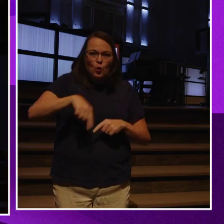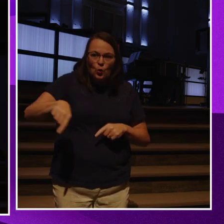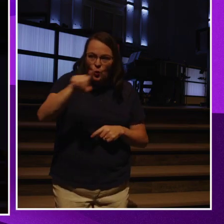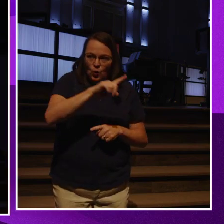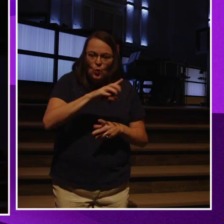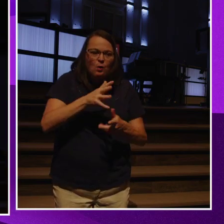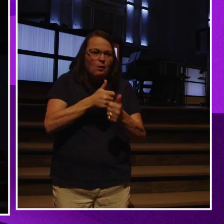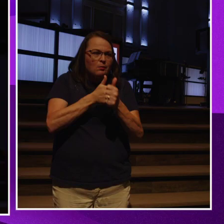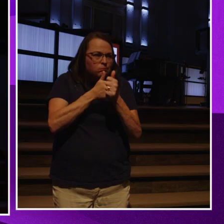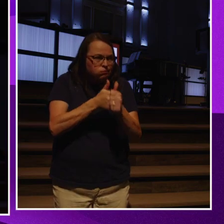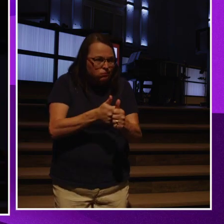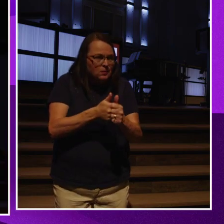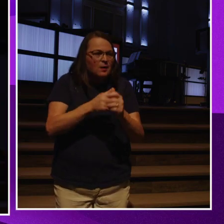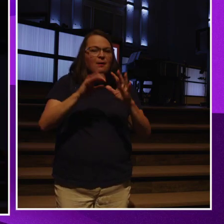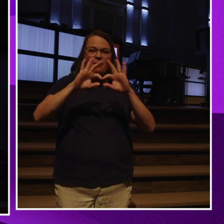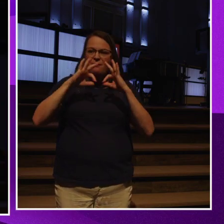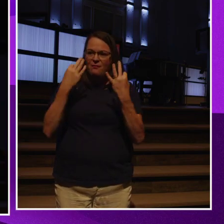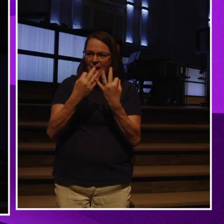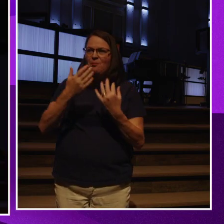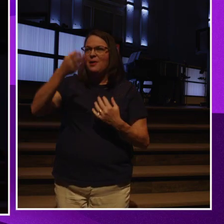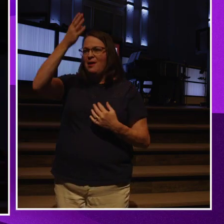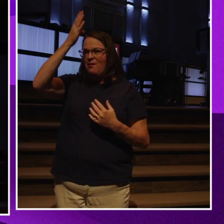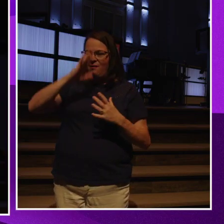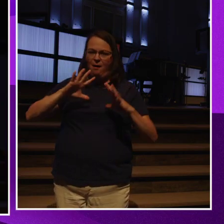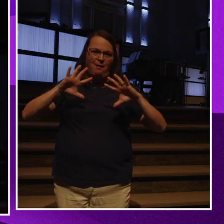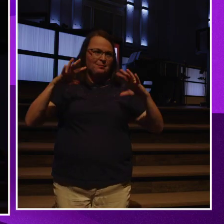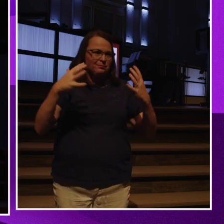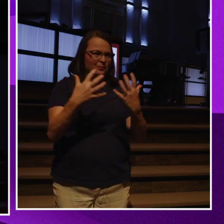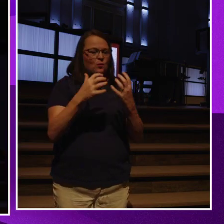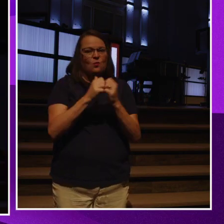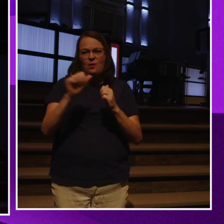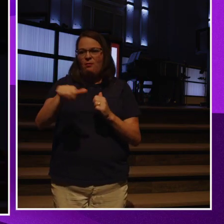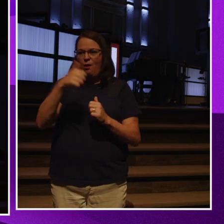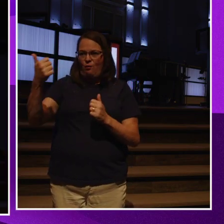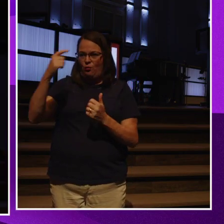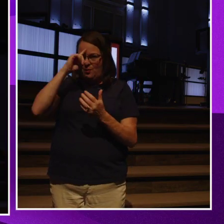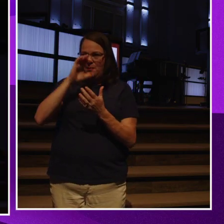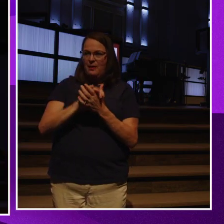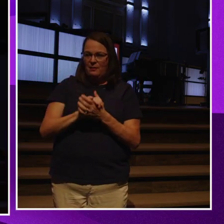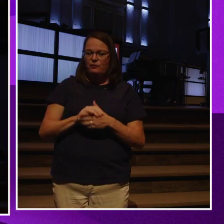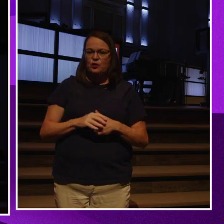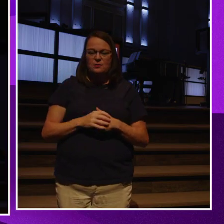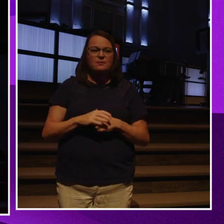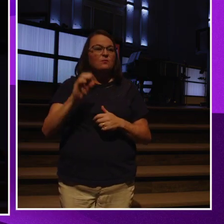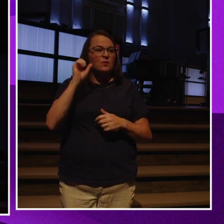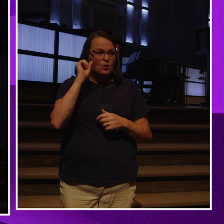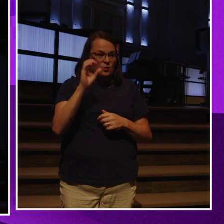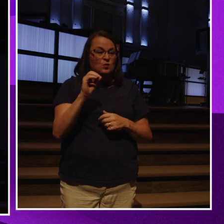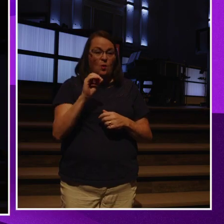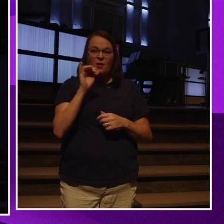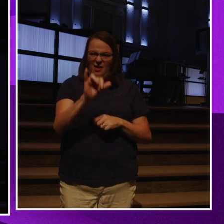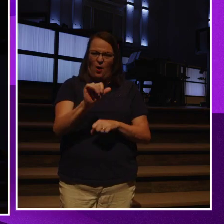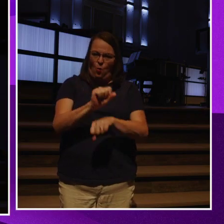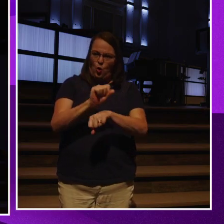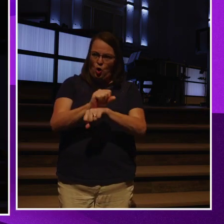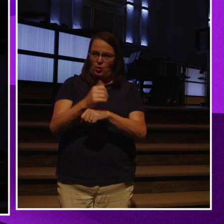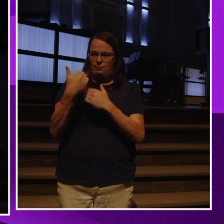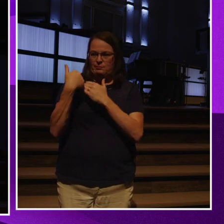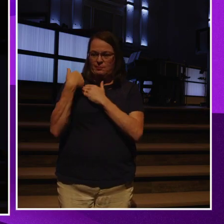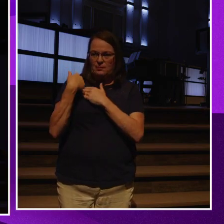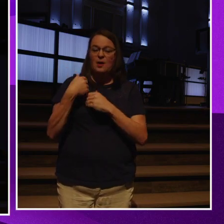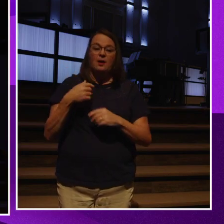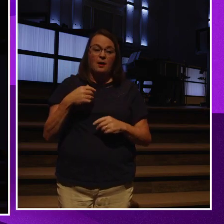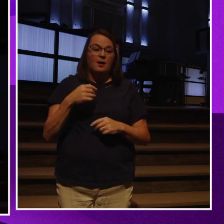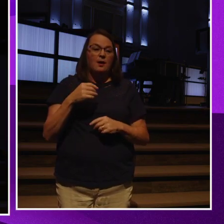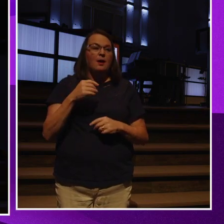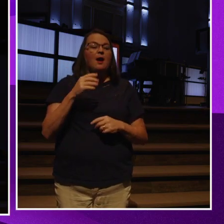context of the family of God with other believers. So there's a work we need to do, but there's a work that